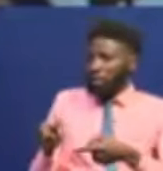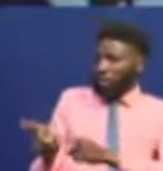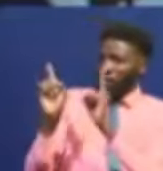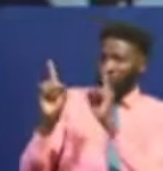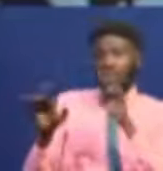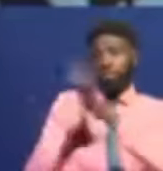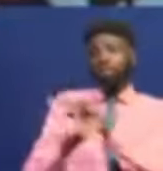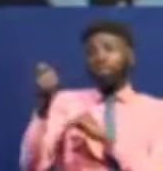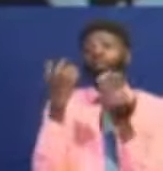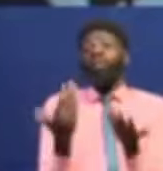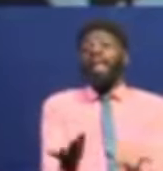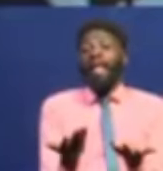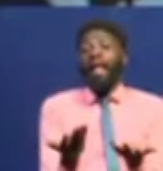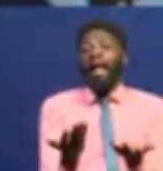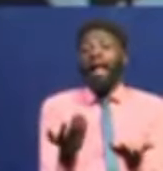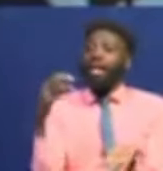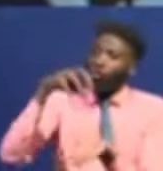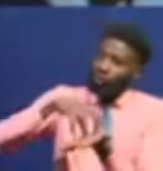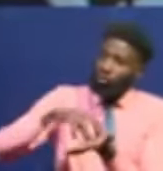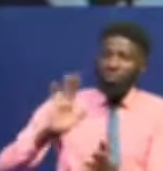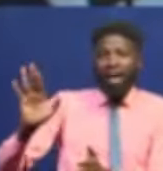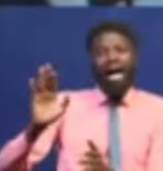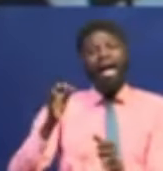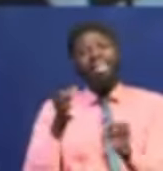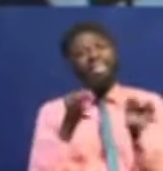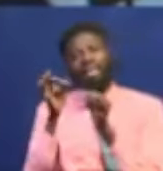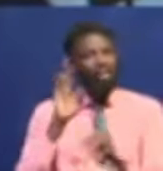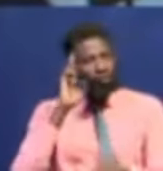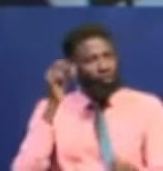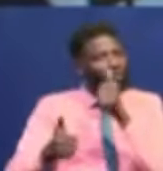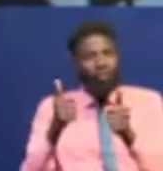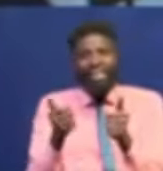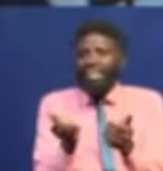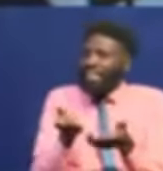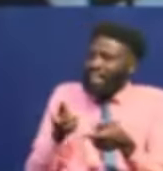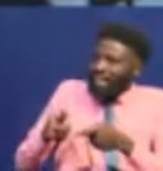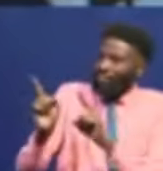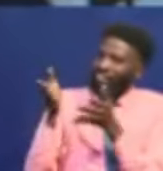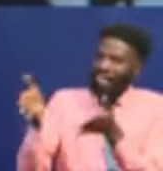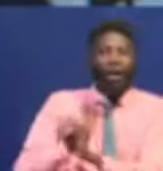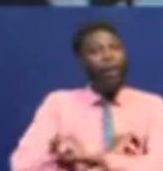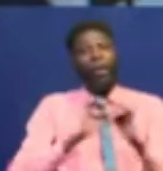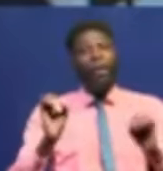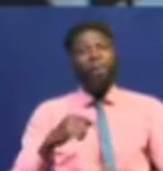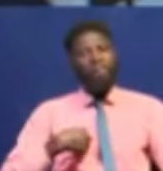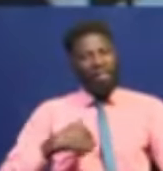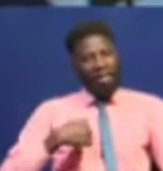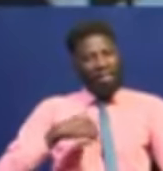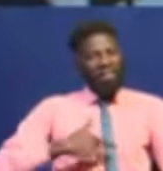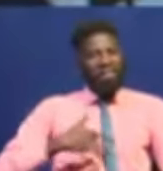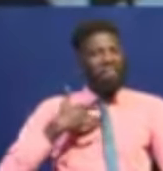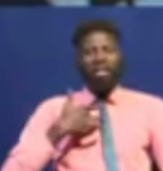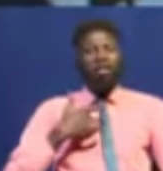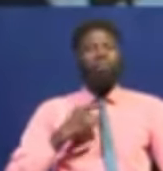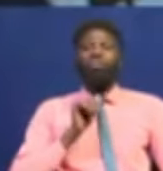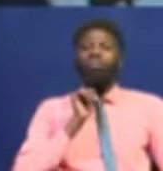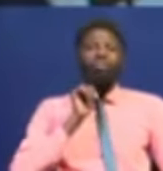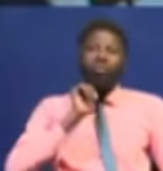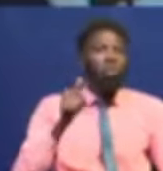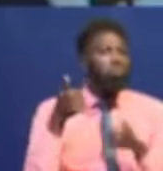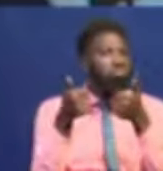tell you in what context he said whatever he said. I think it is not proper to discuss the deputy